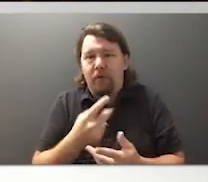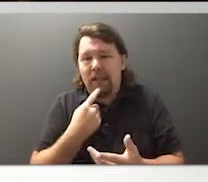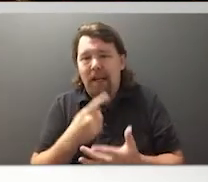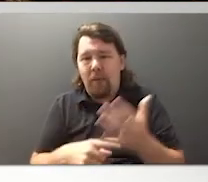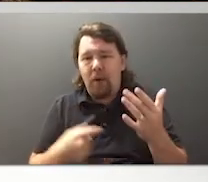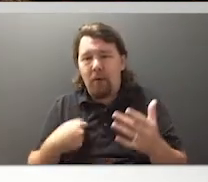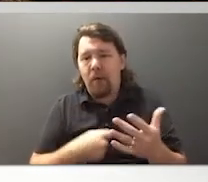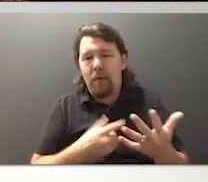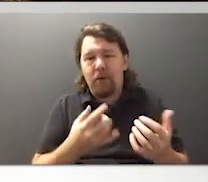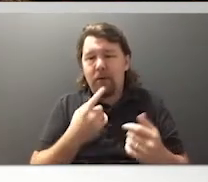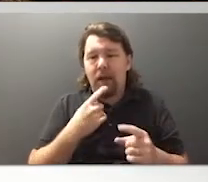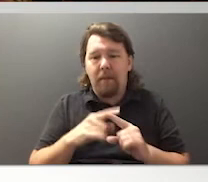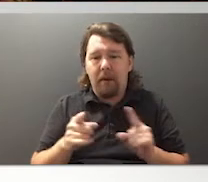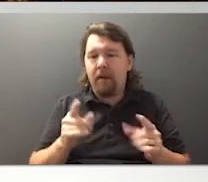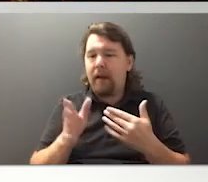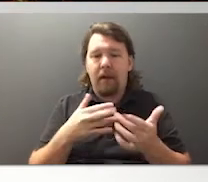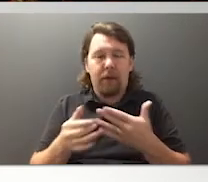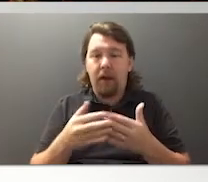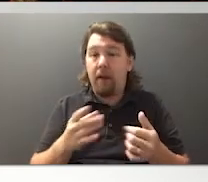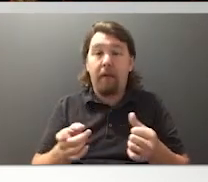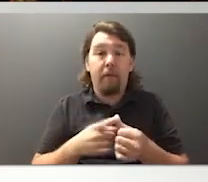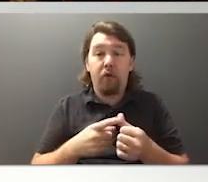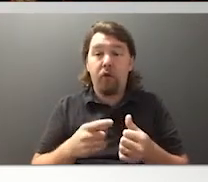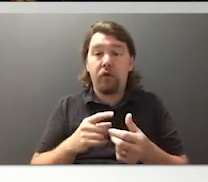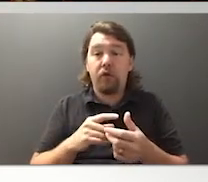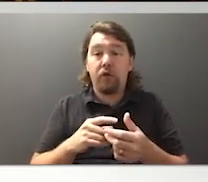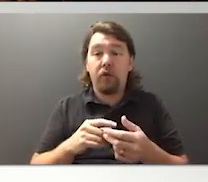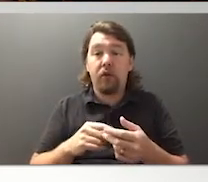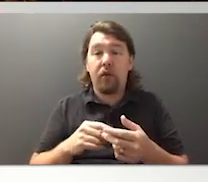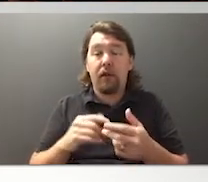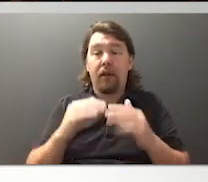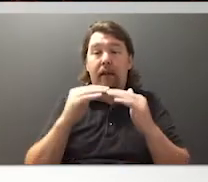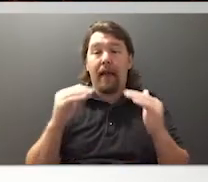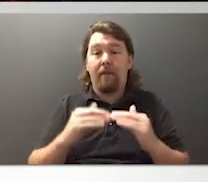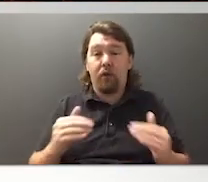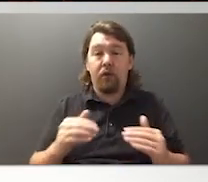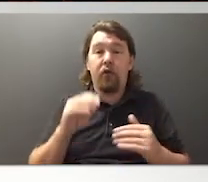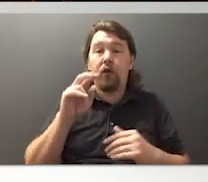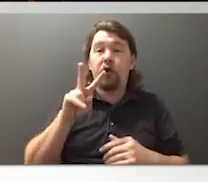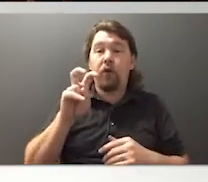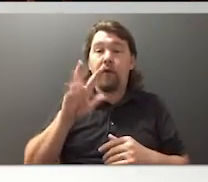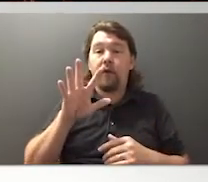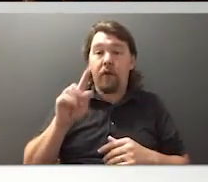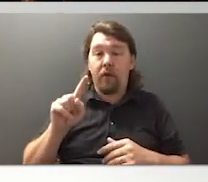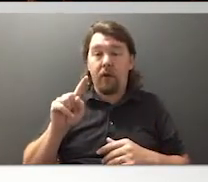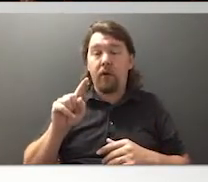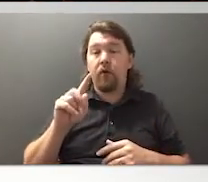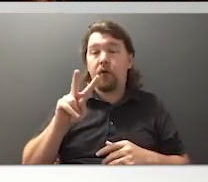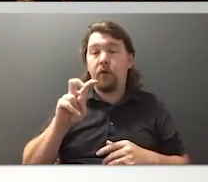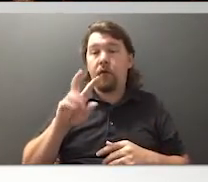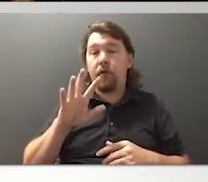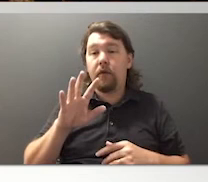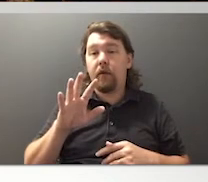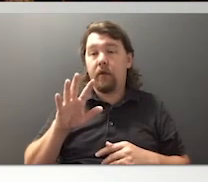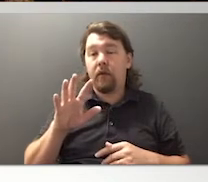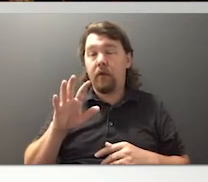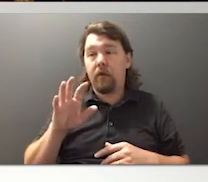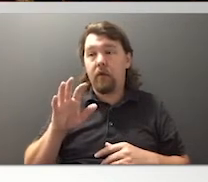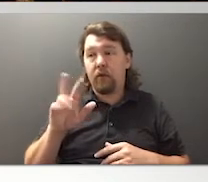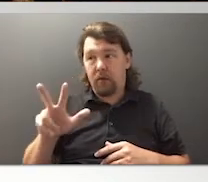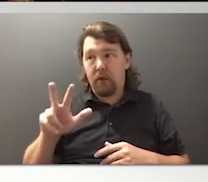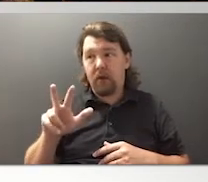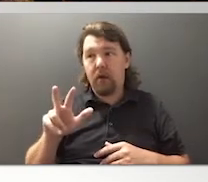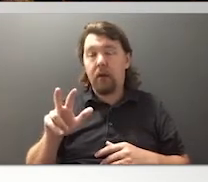But the first 3 levels of the matrix funding, the 251, 252, 253, have been combined